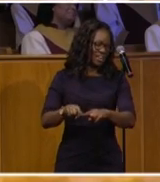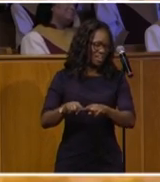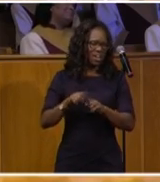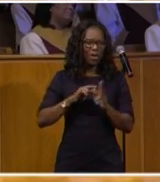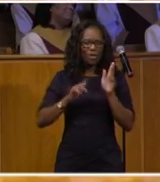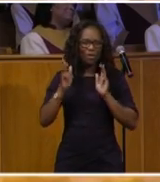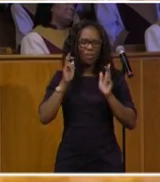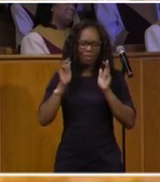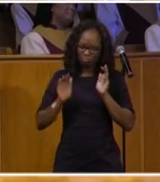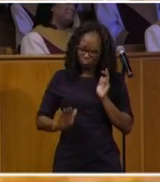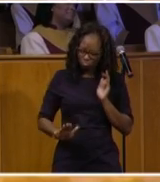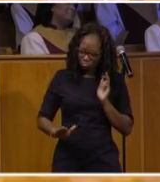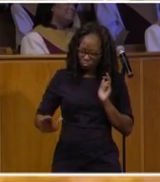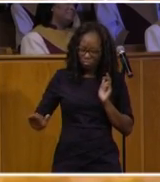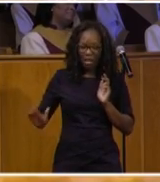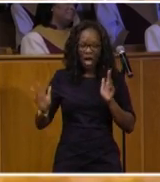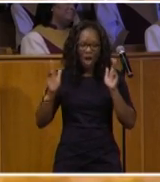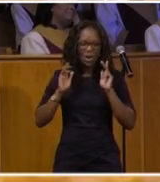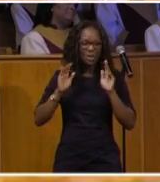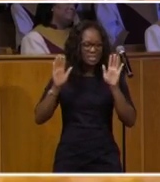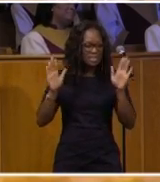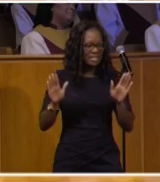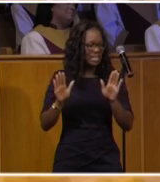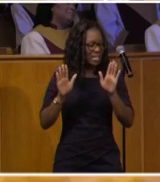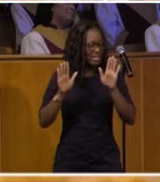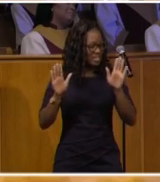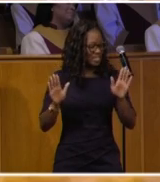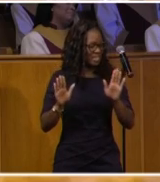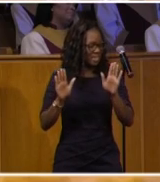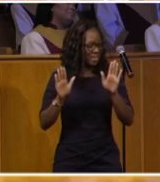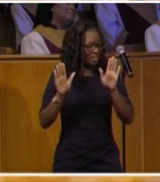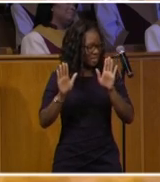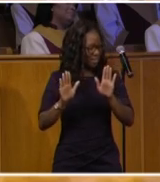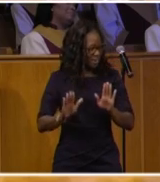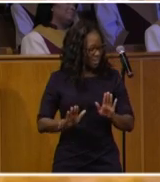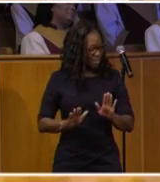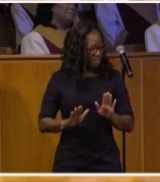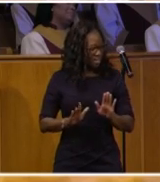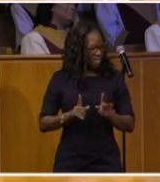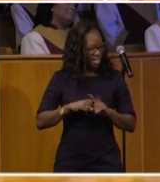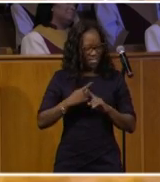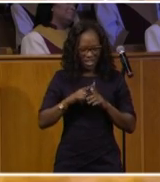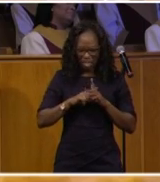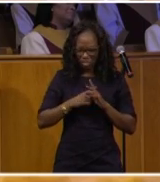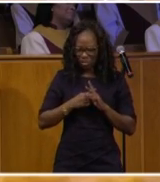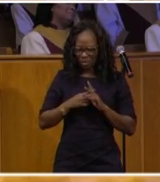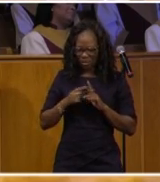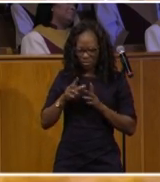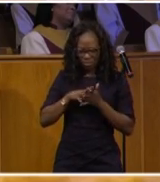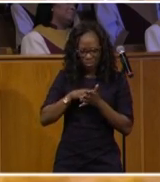child. I heard it Sunday after Sunday. See, I began to get a message